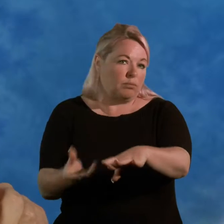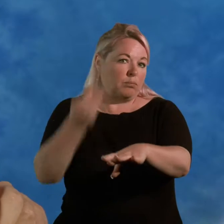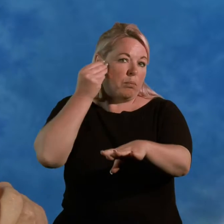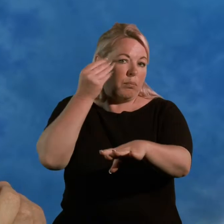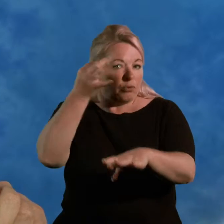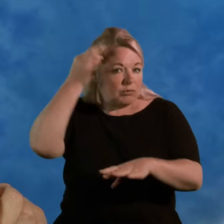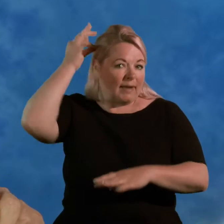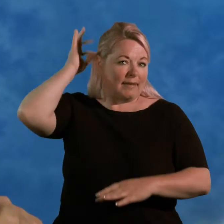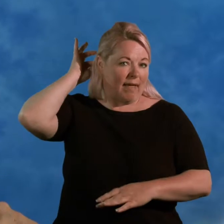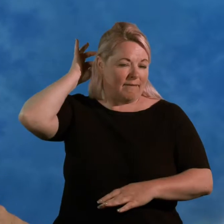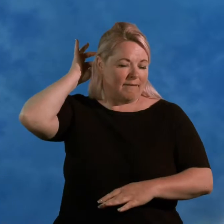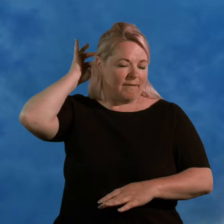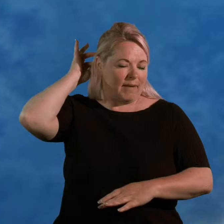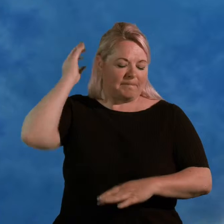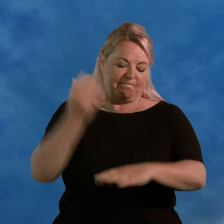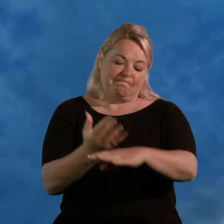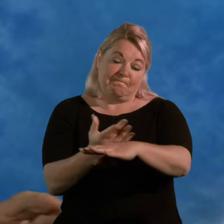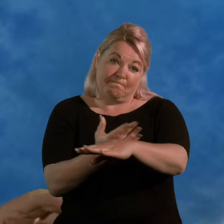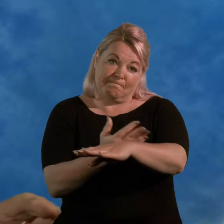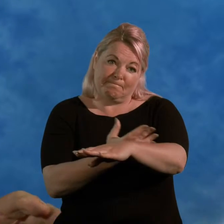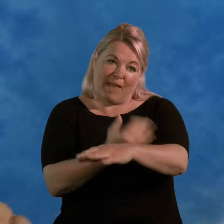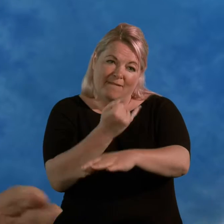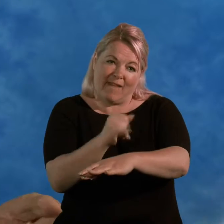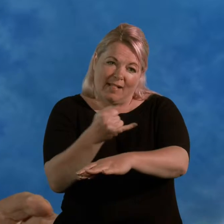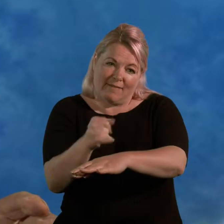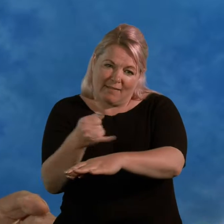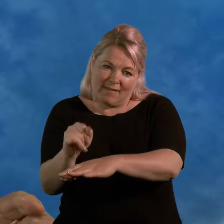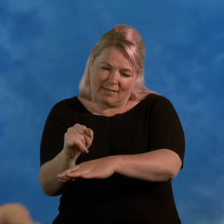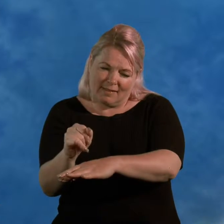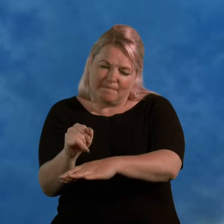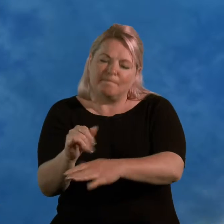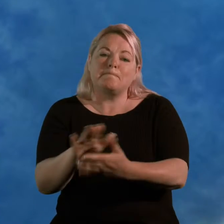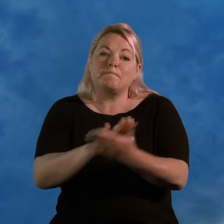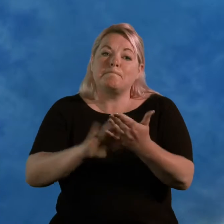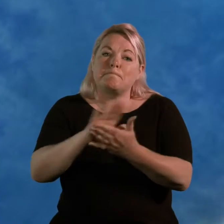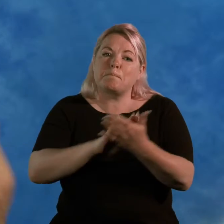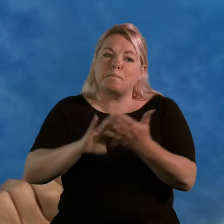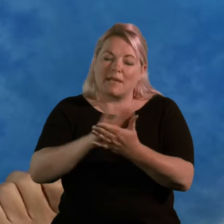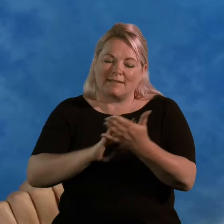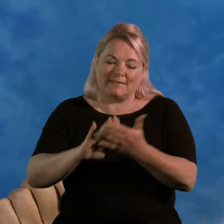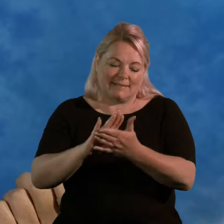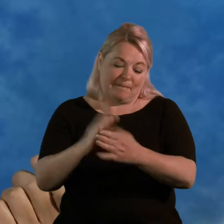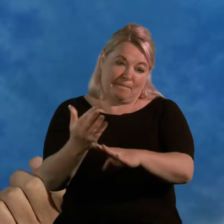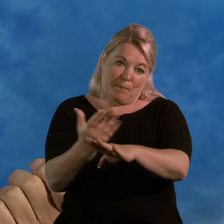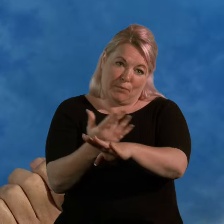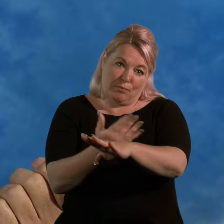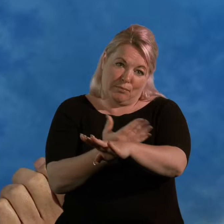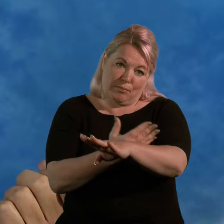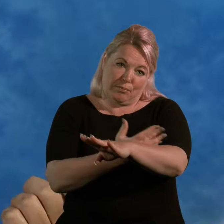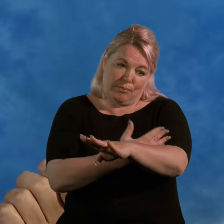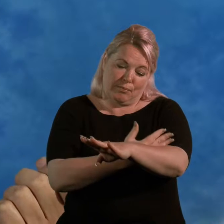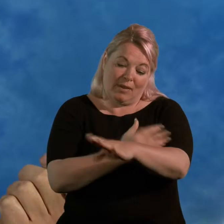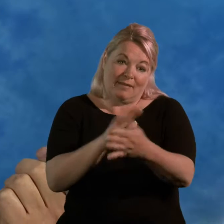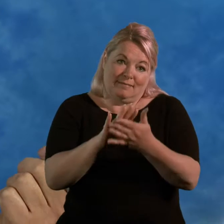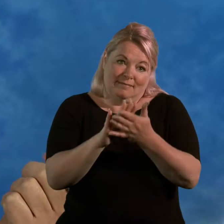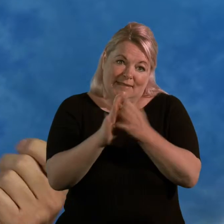into the auditory nerve were progressively failing. And the difficulty of that is